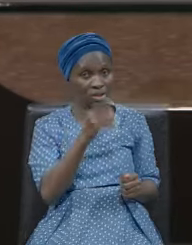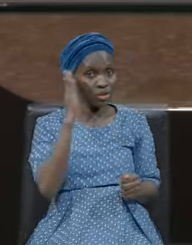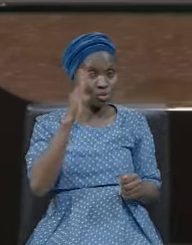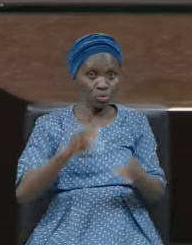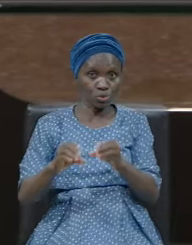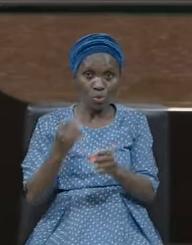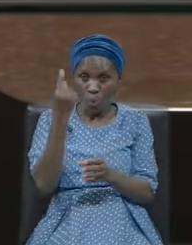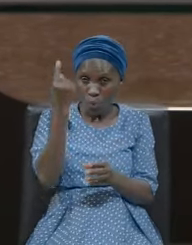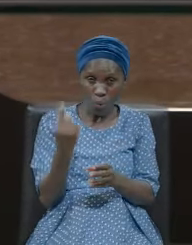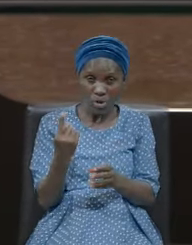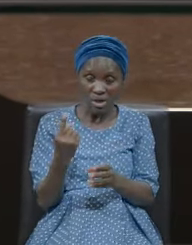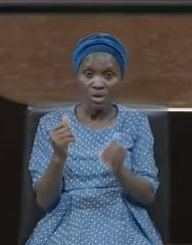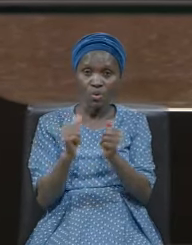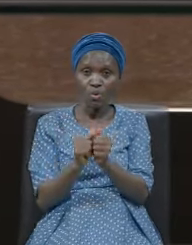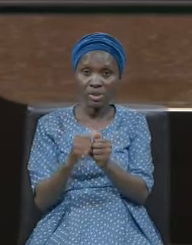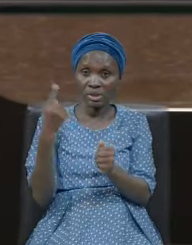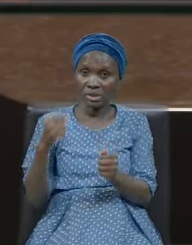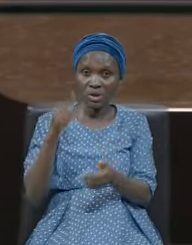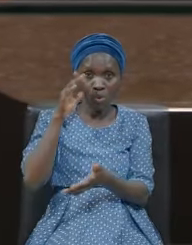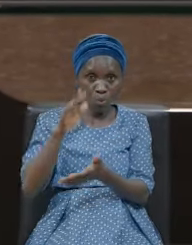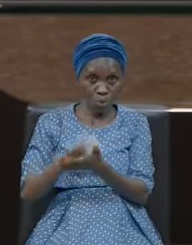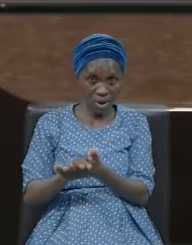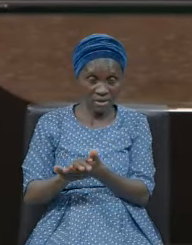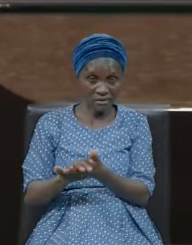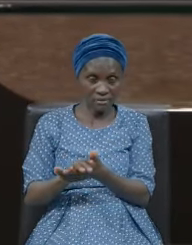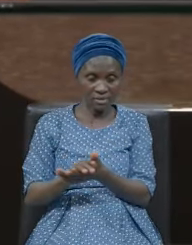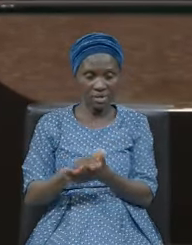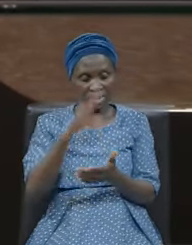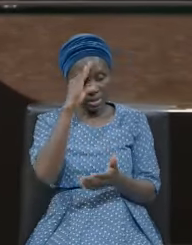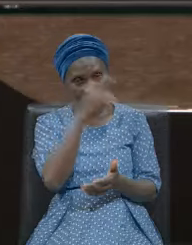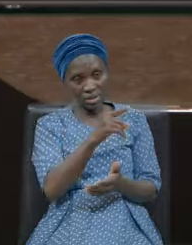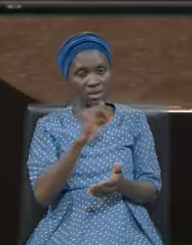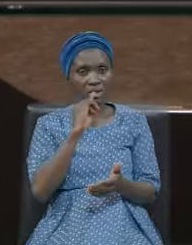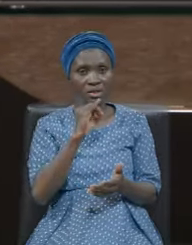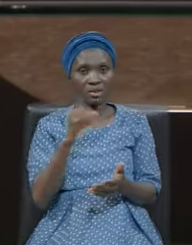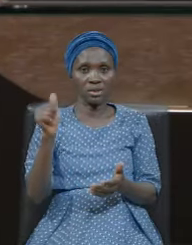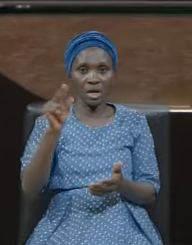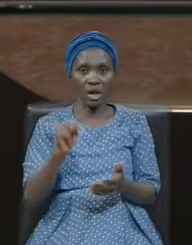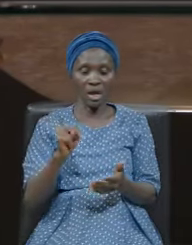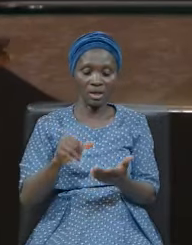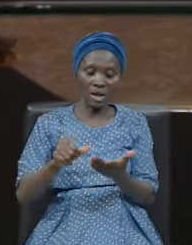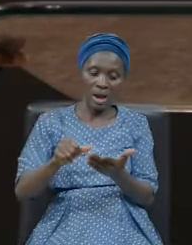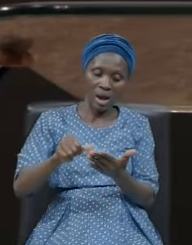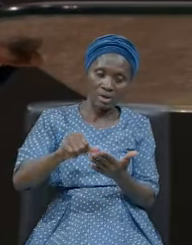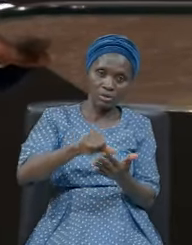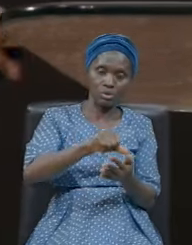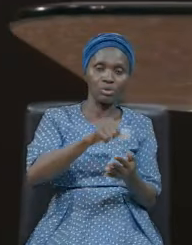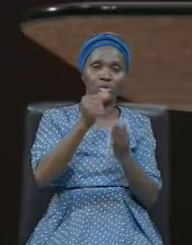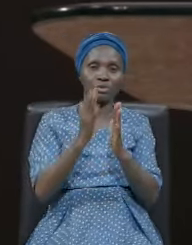wife, he is an adulterer. Now, He may not even hide